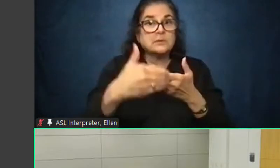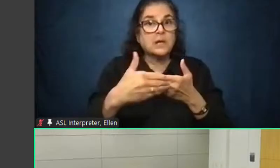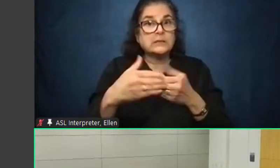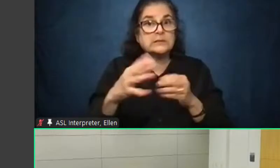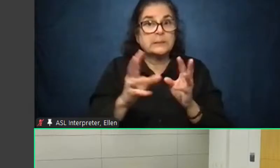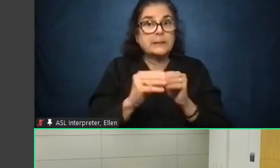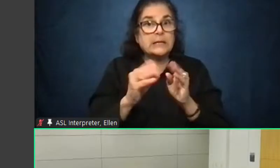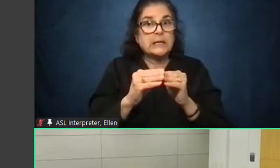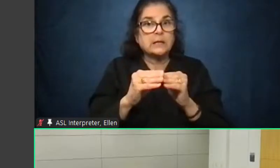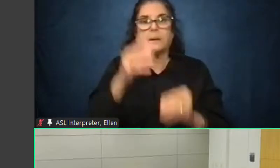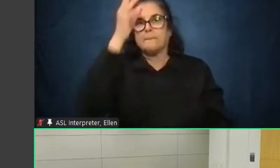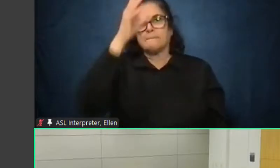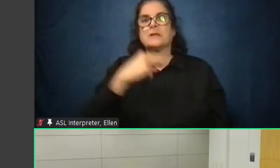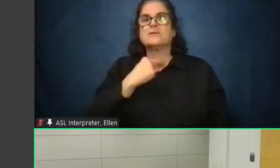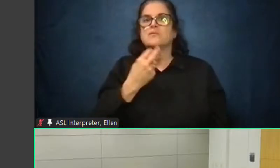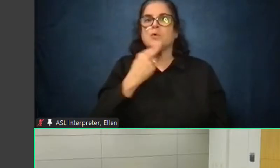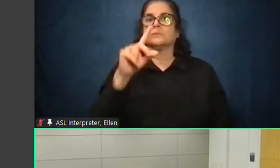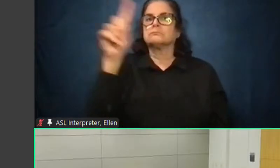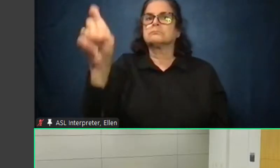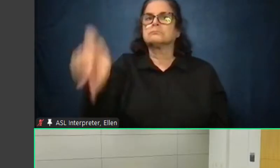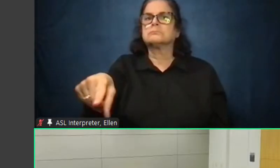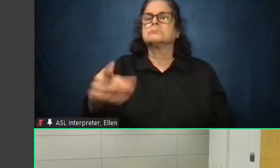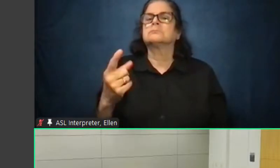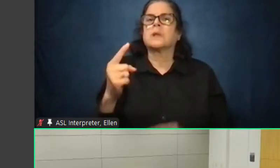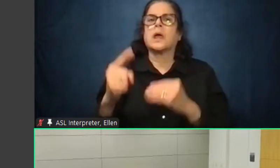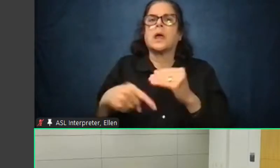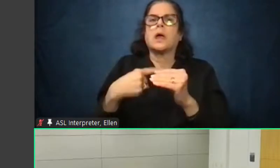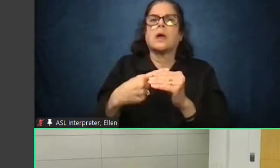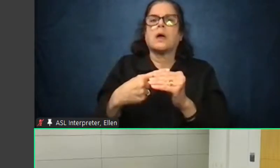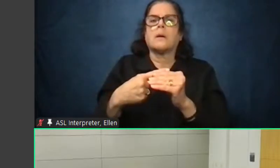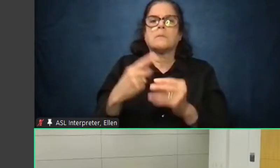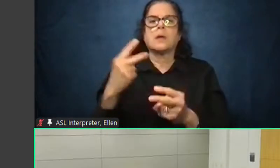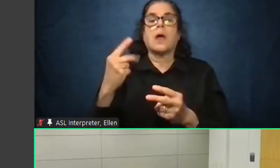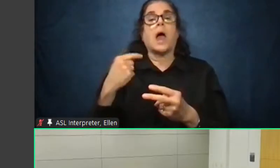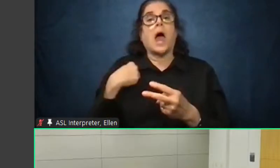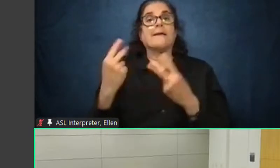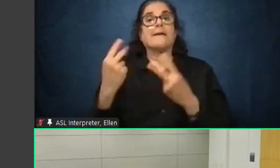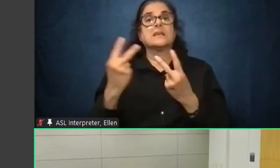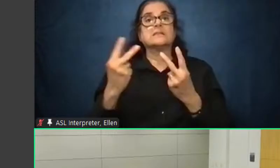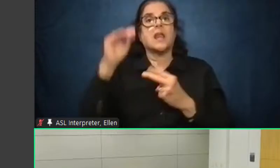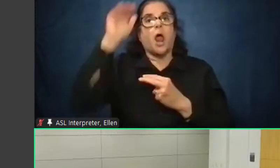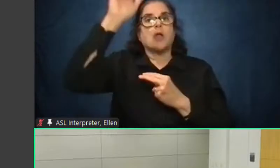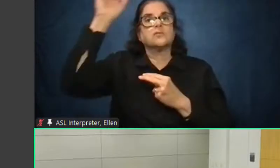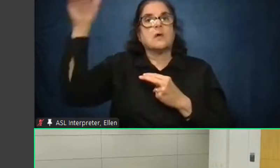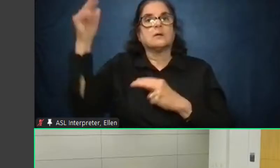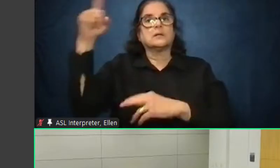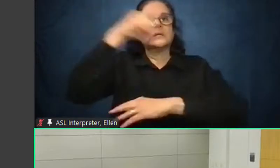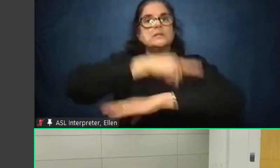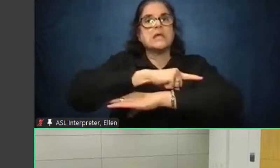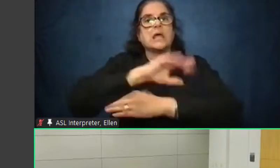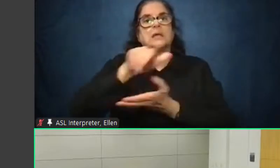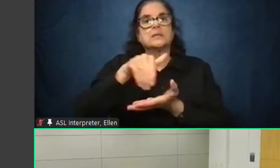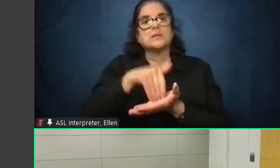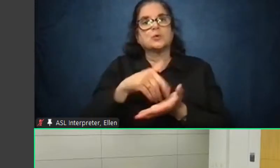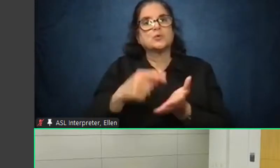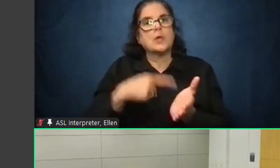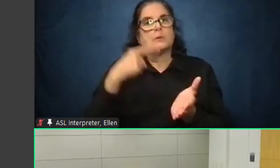a question. It's in regards to, I visit adult day centers sometimes, and this conversation comes